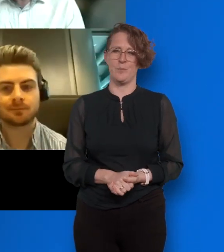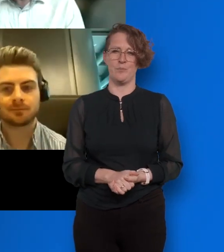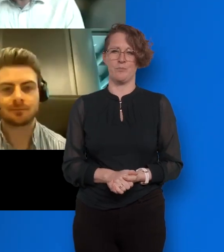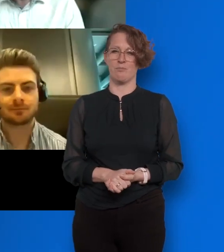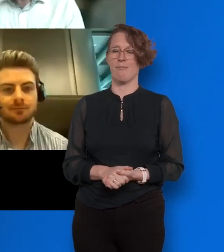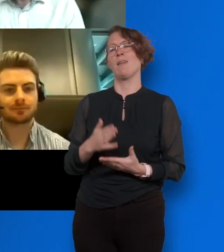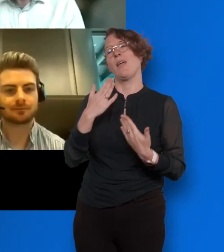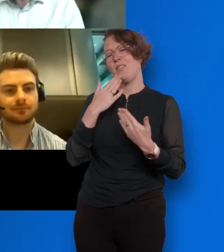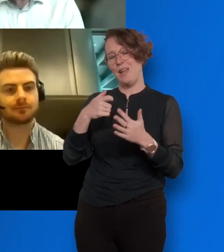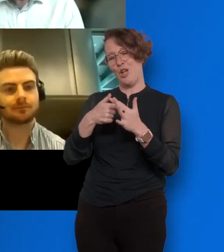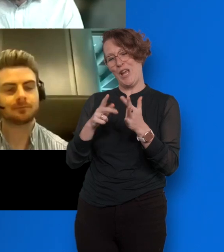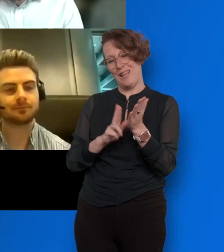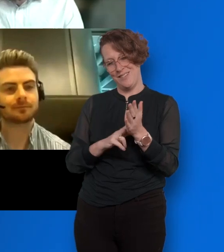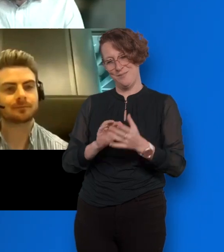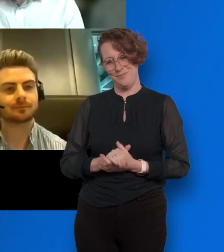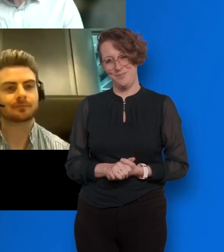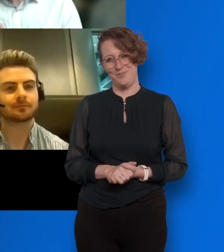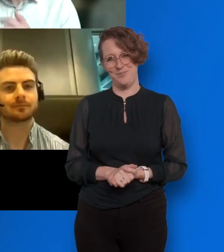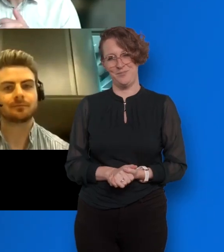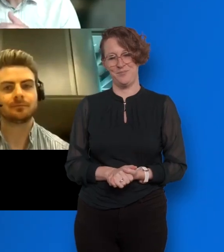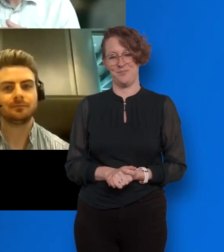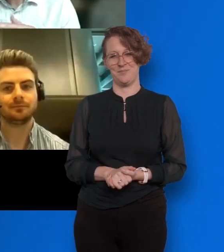Thank you, Ken.